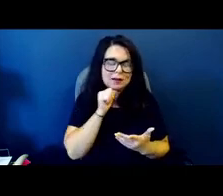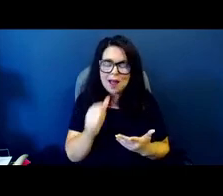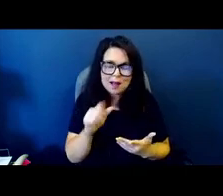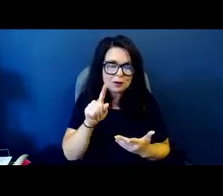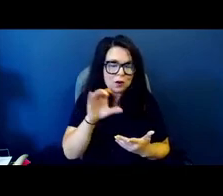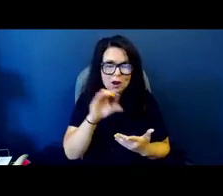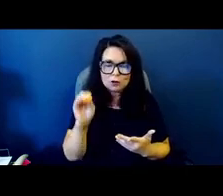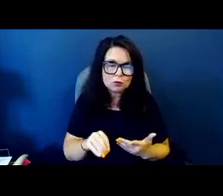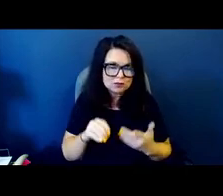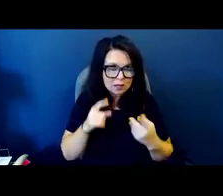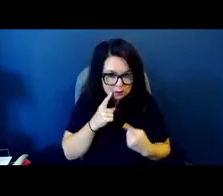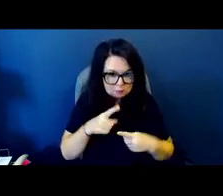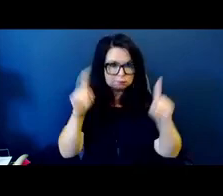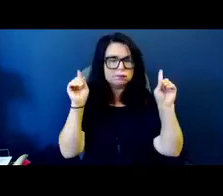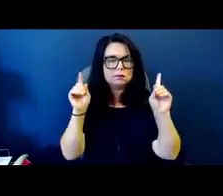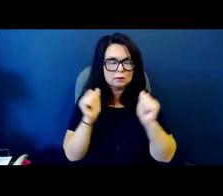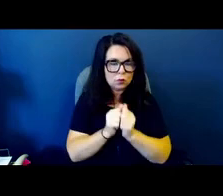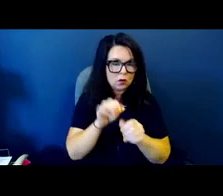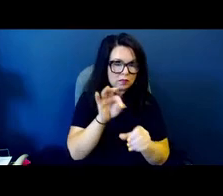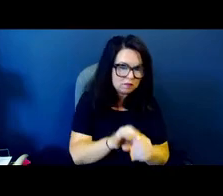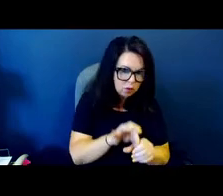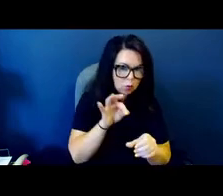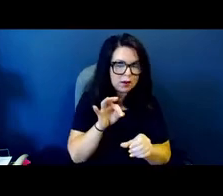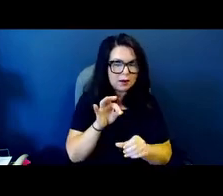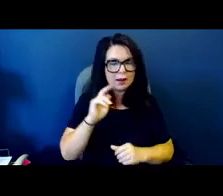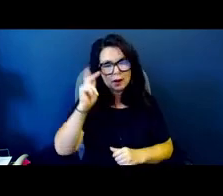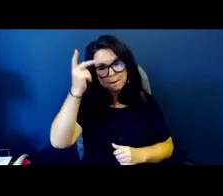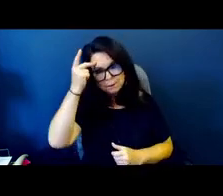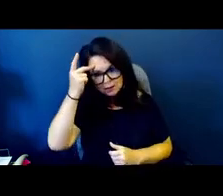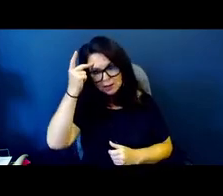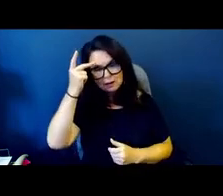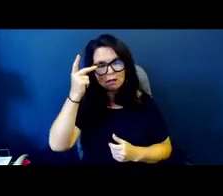making voting and the political process completely inclusive and